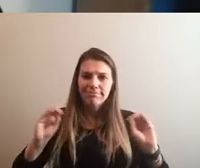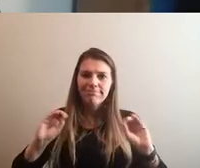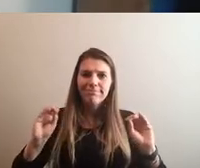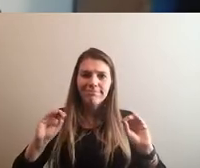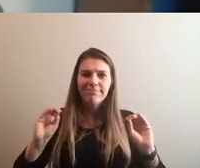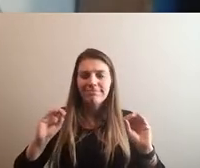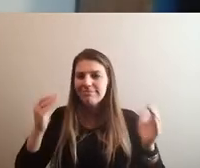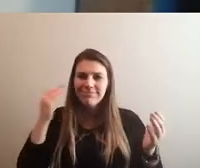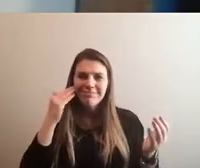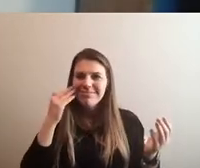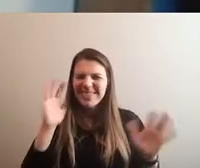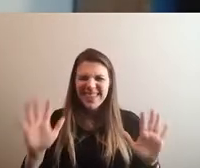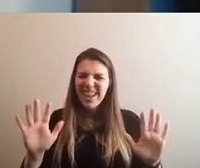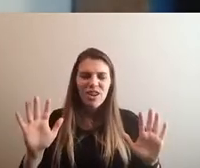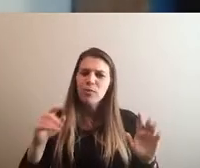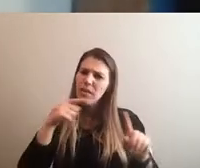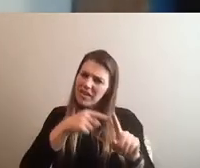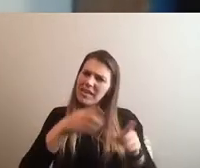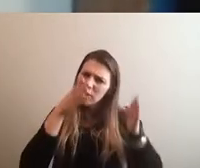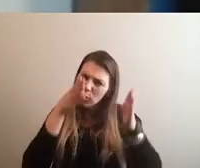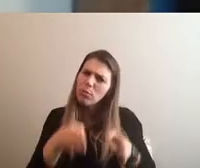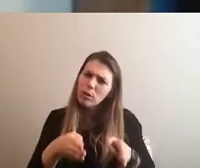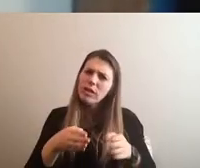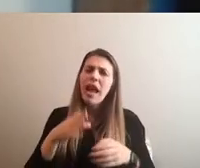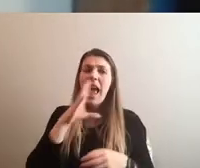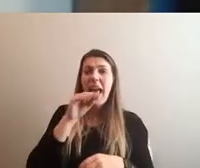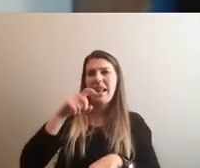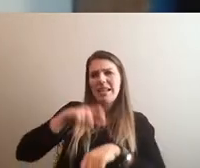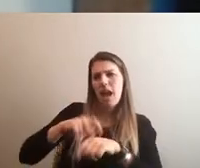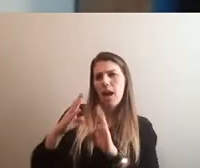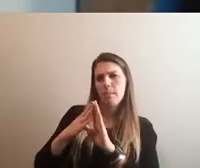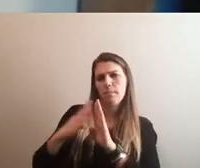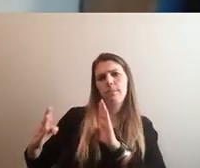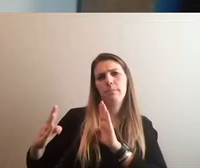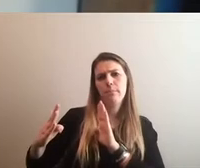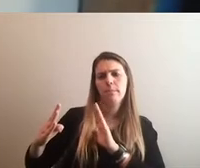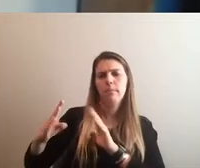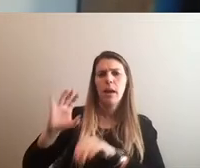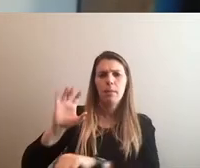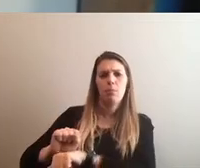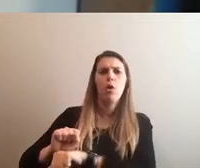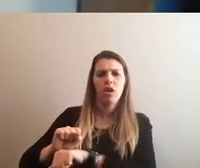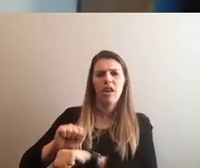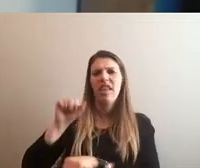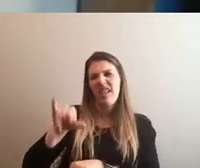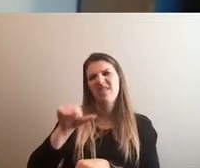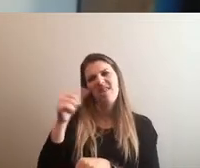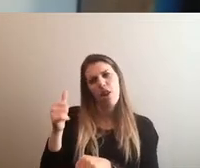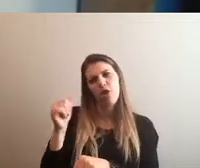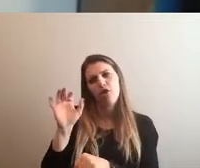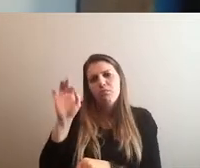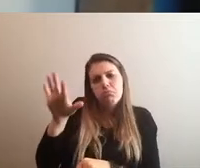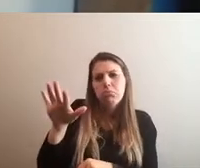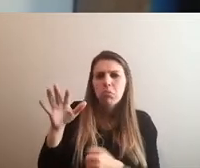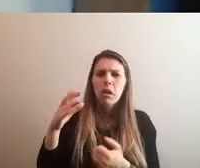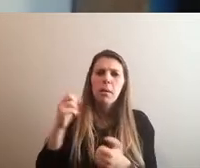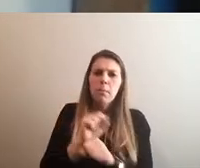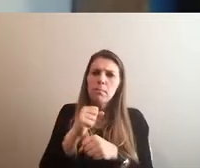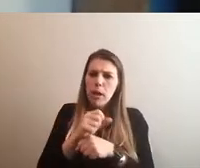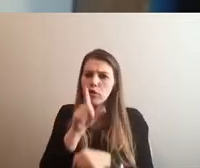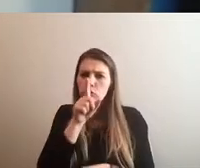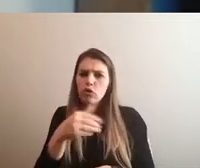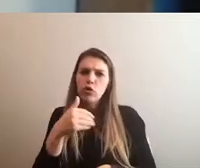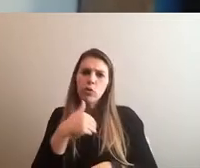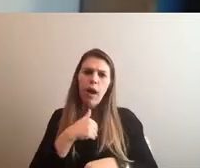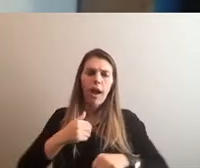an anomaly. Book extra time for the appointments would be another tangential point to that, is to make sure we're giving time and